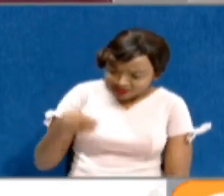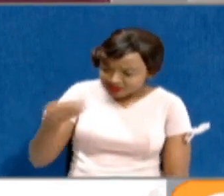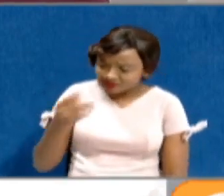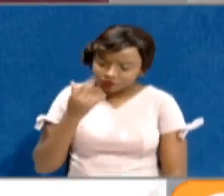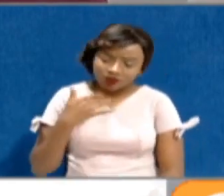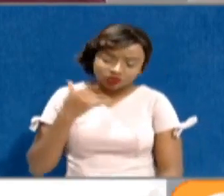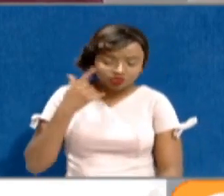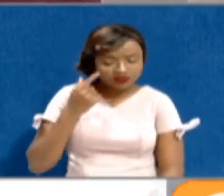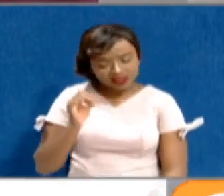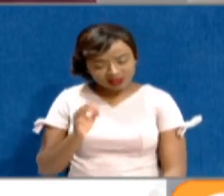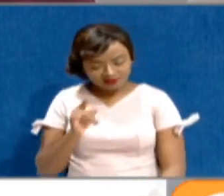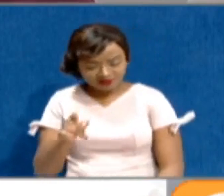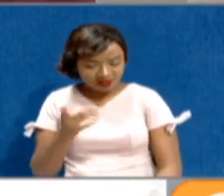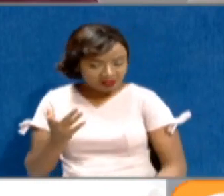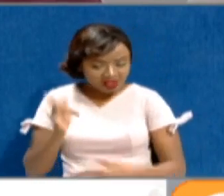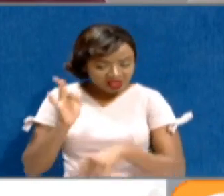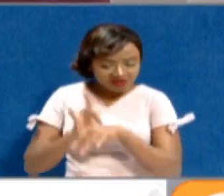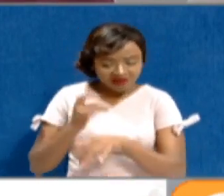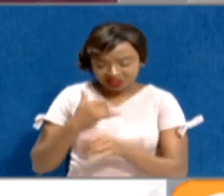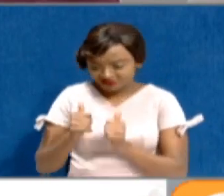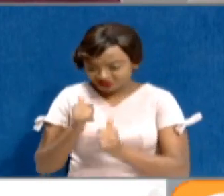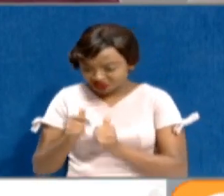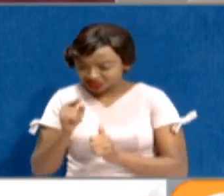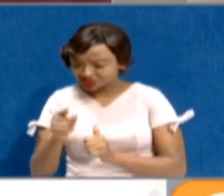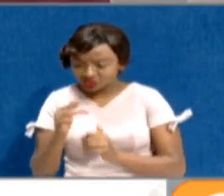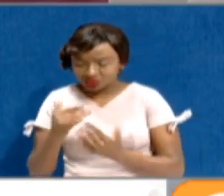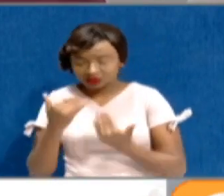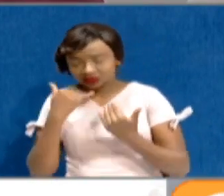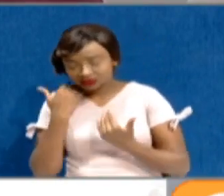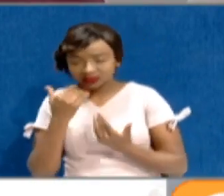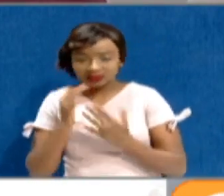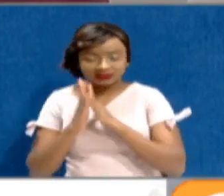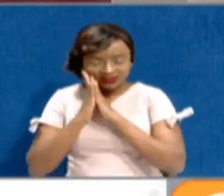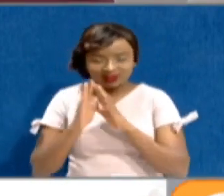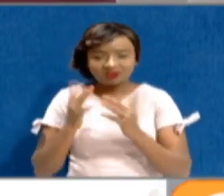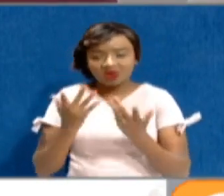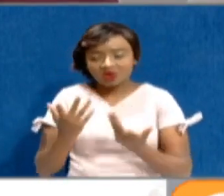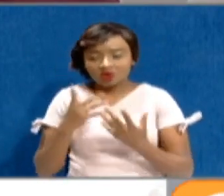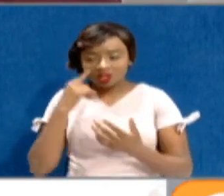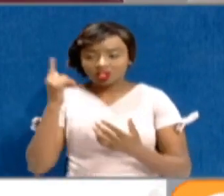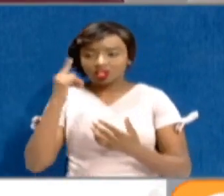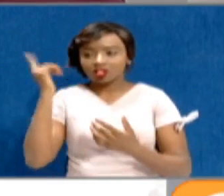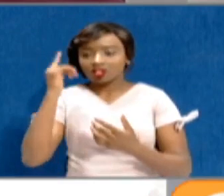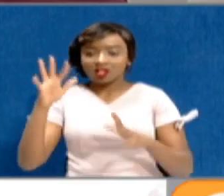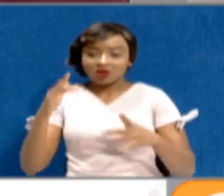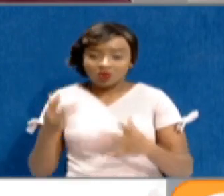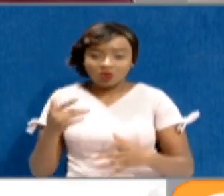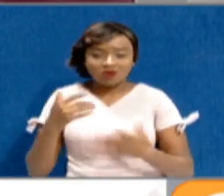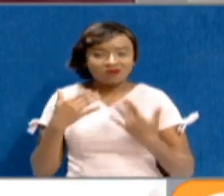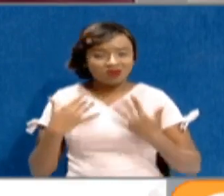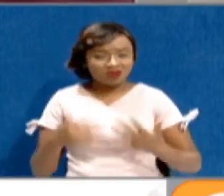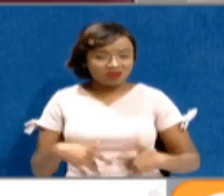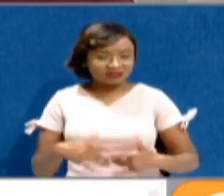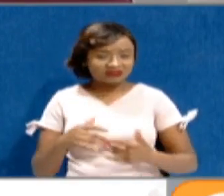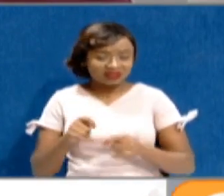immune response. You're trying to see if it'll have any adverse effects, like, you know, does it cause sleepiness, drowsiness? Does it in fact adversely affect other